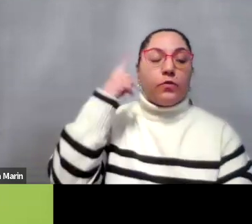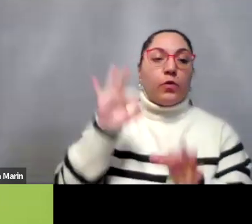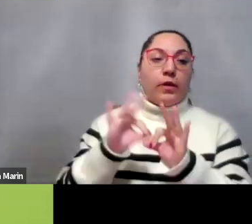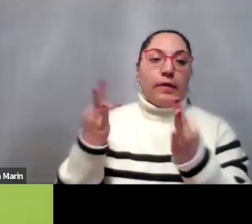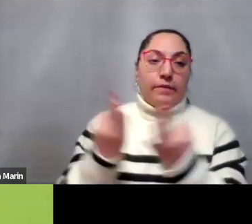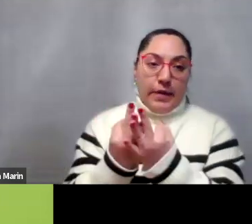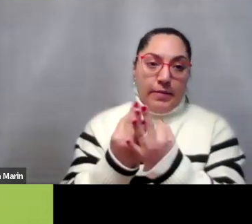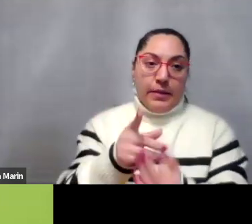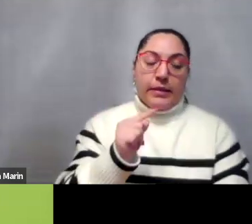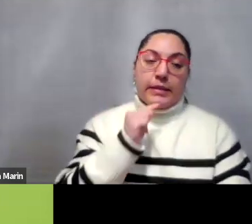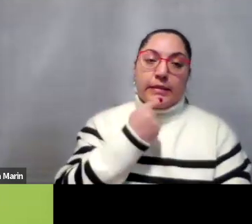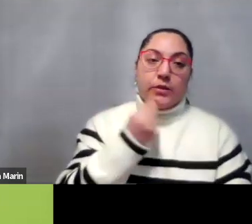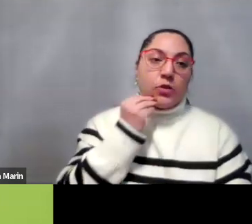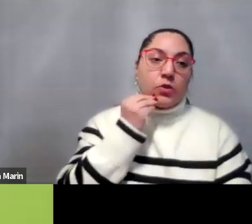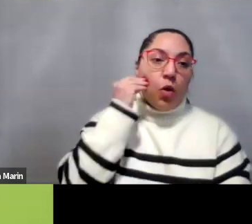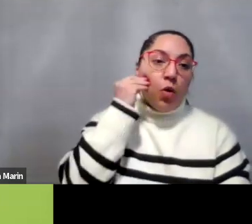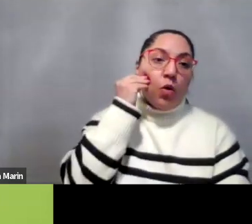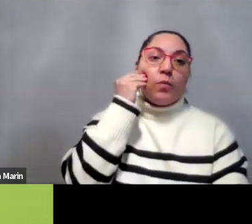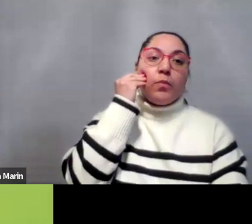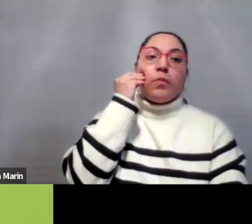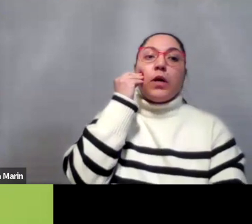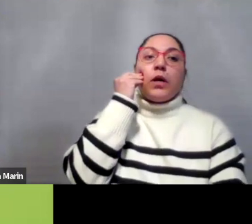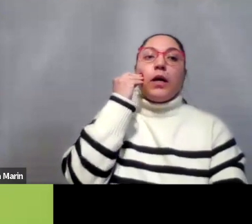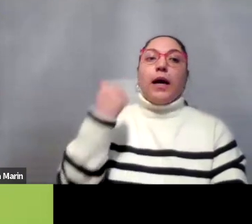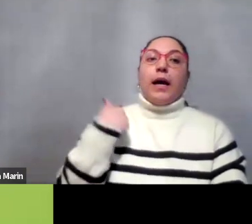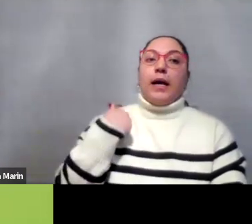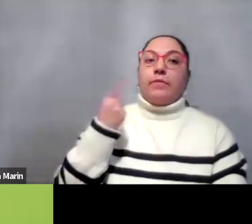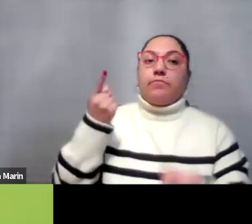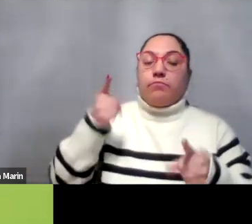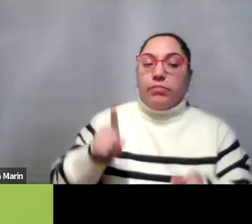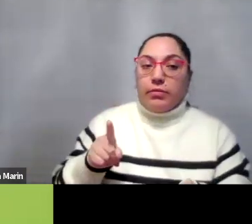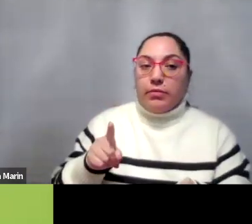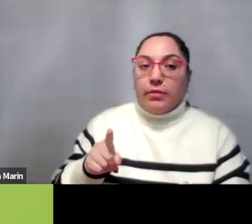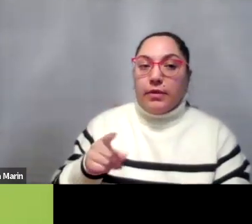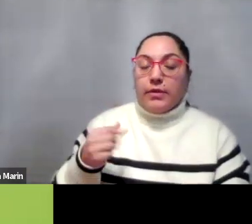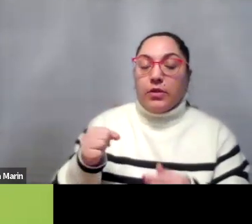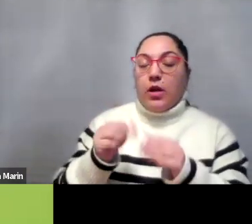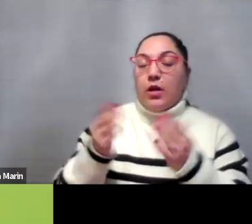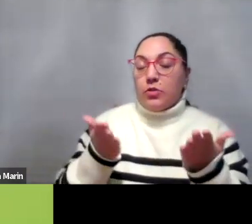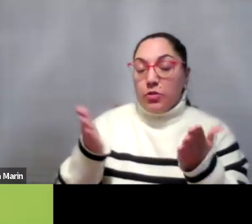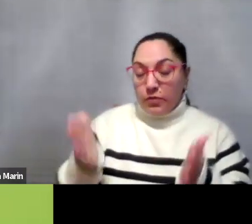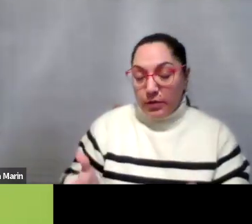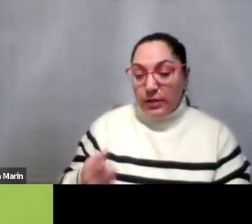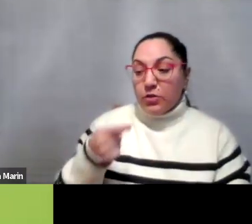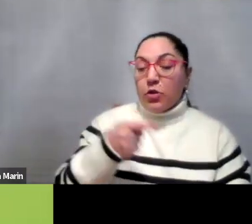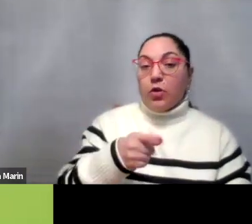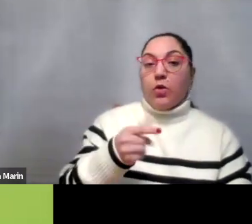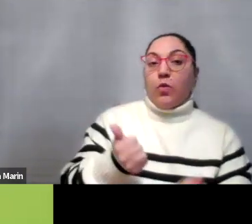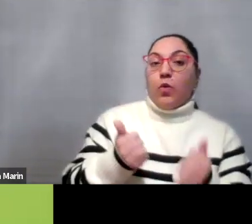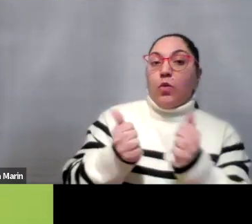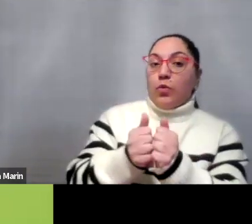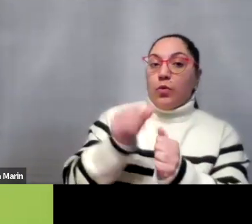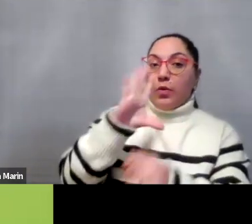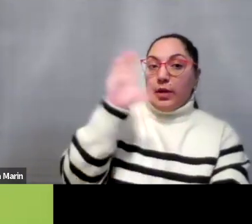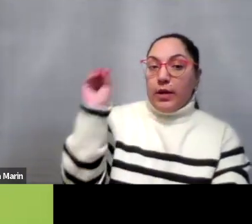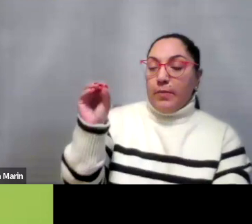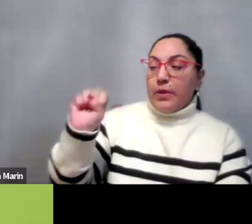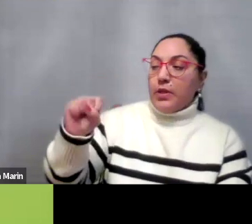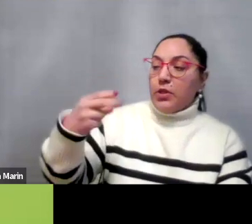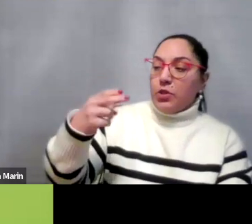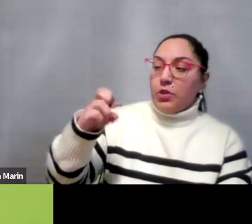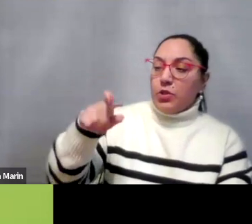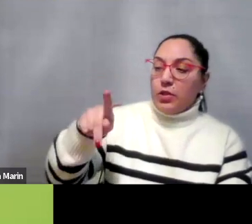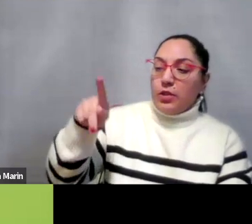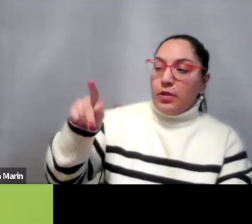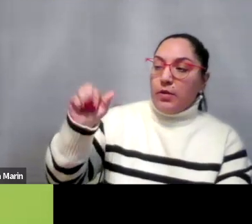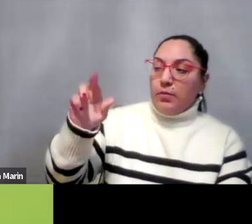service. Shepherd Pratt Family Services is the organizer for this program. Most of the services